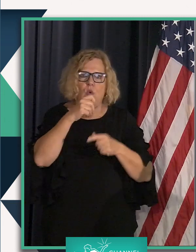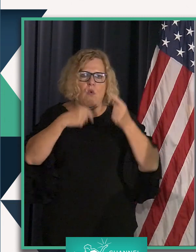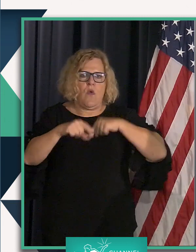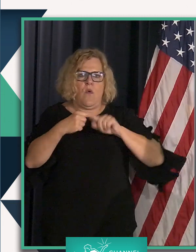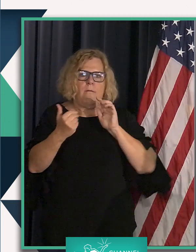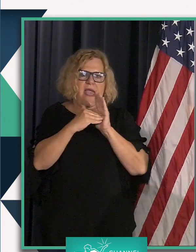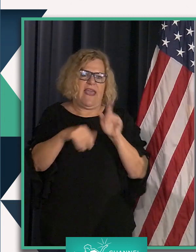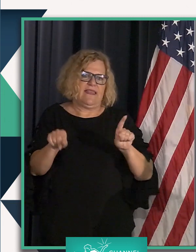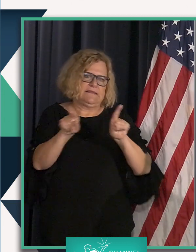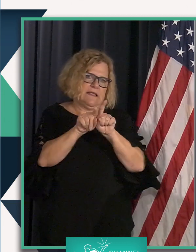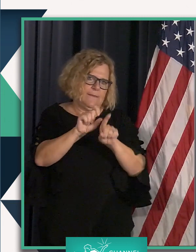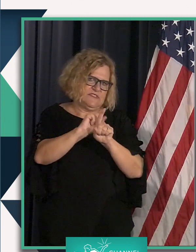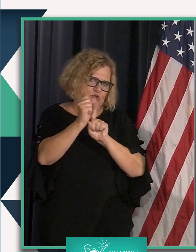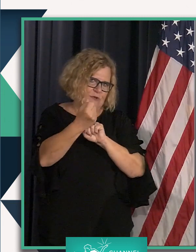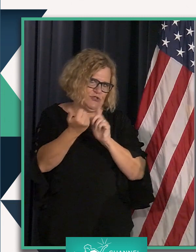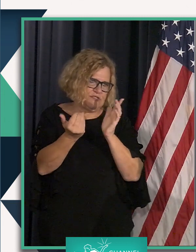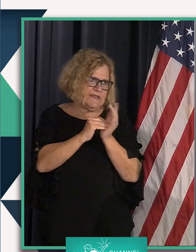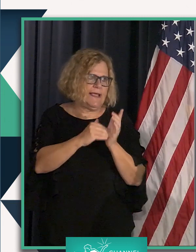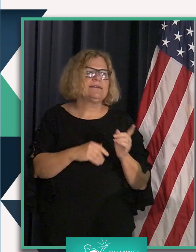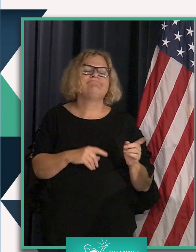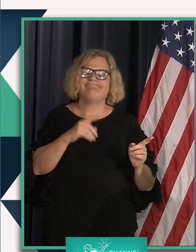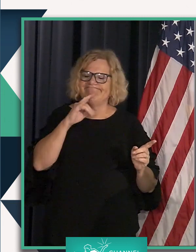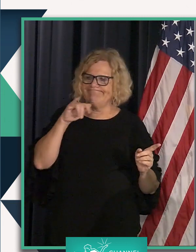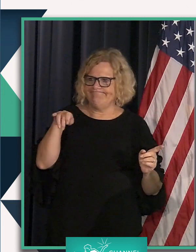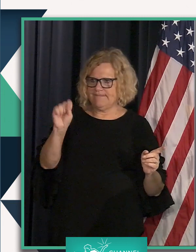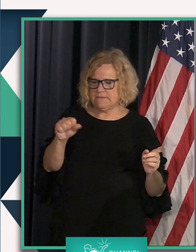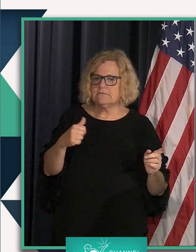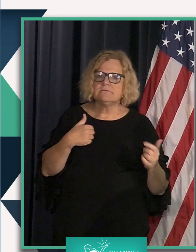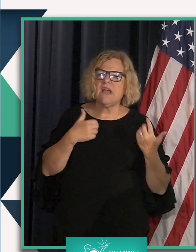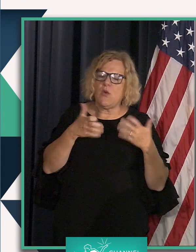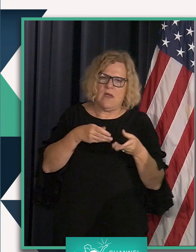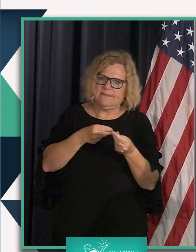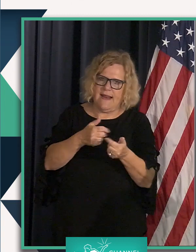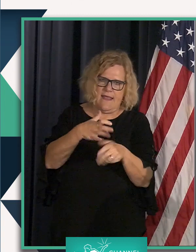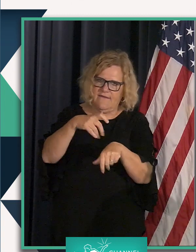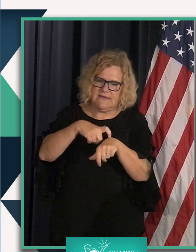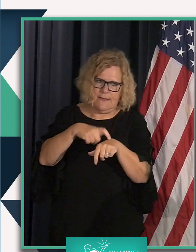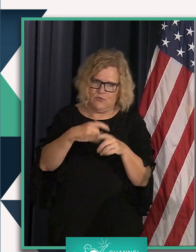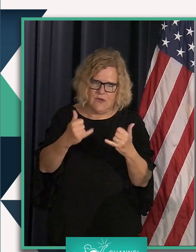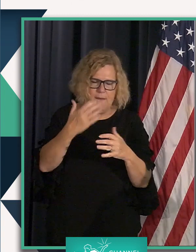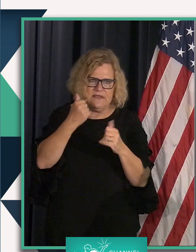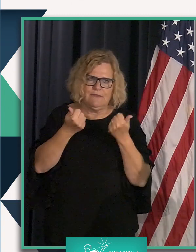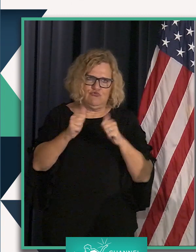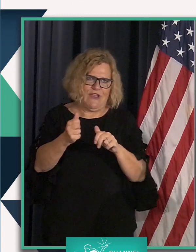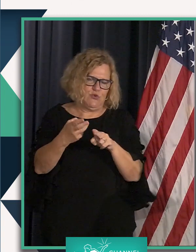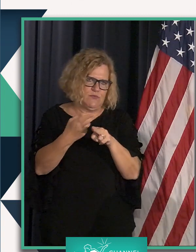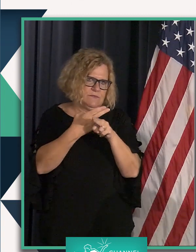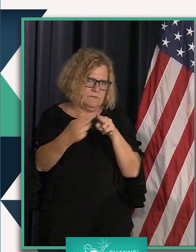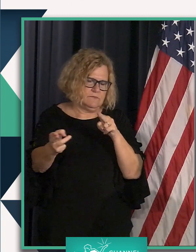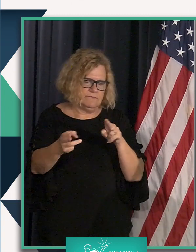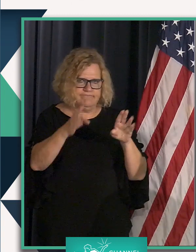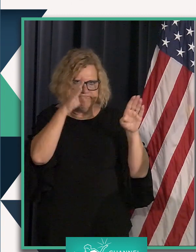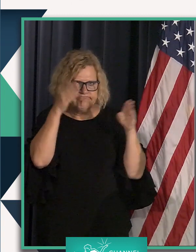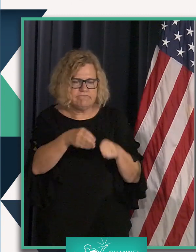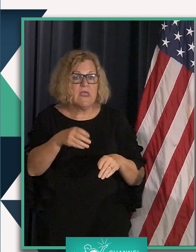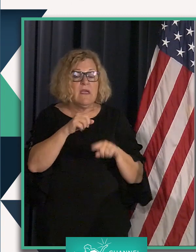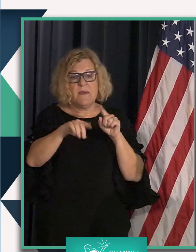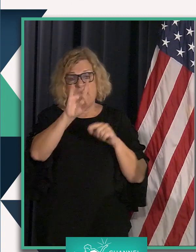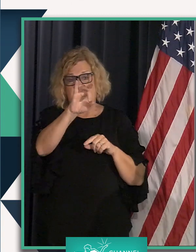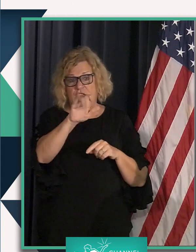that situation again. Yeah, in fact, so I don't want to spend a lot of time on this today because I'm trying to keep this focus, but of